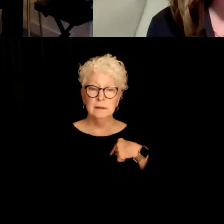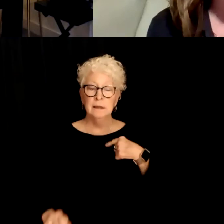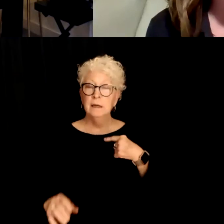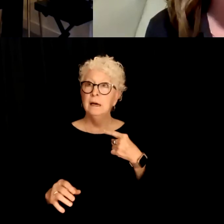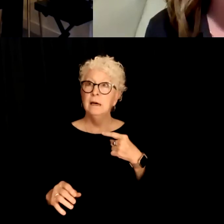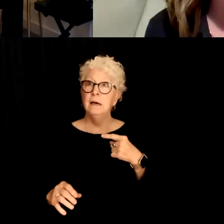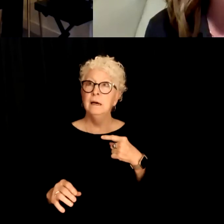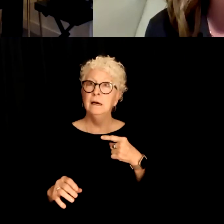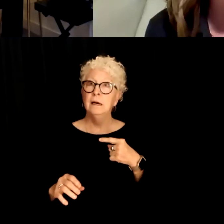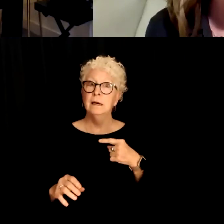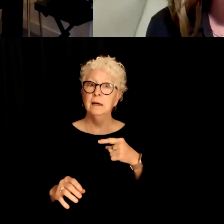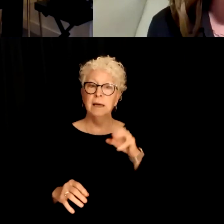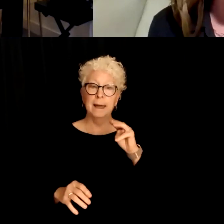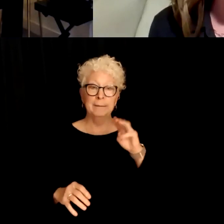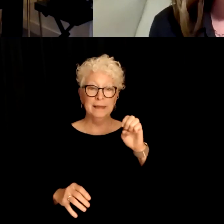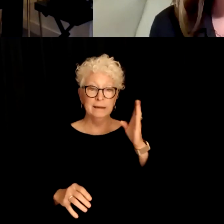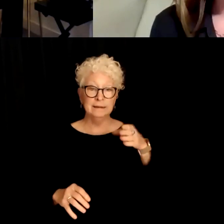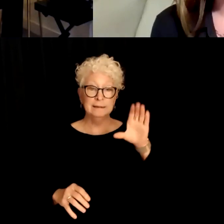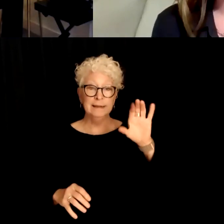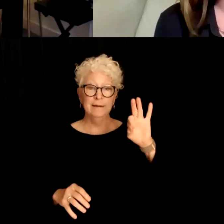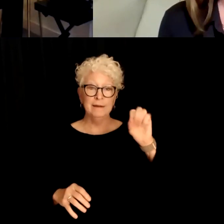ME/CFS community, because in fact, I mean,